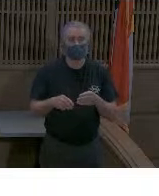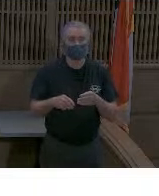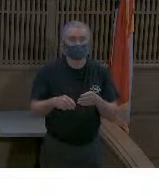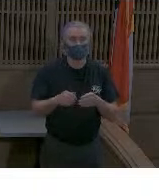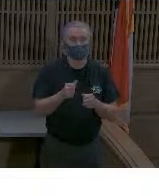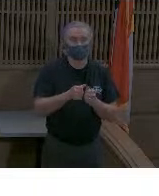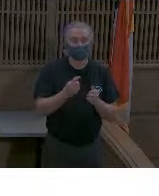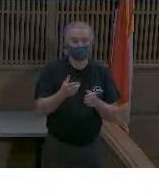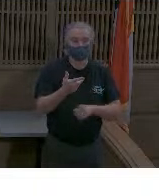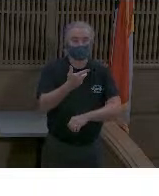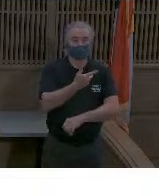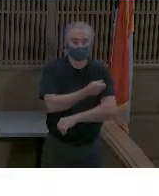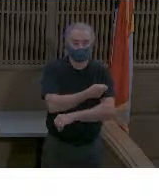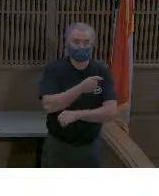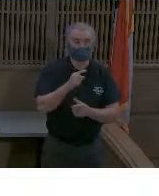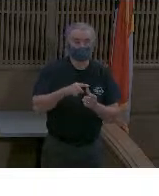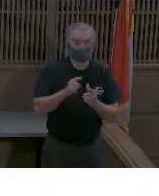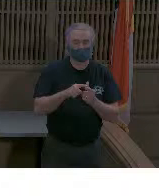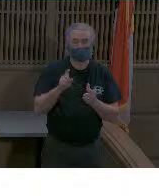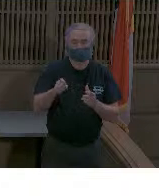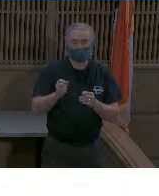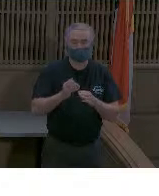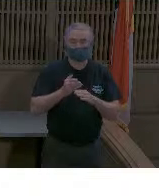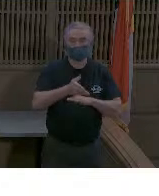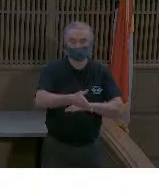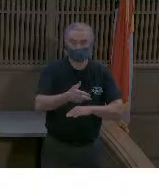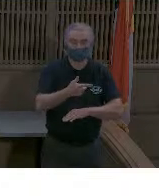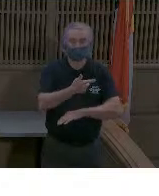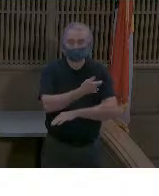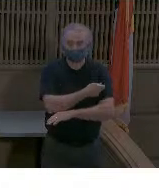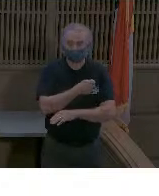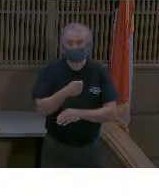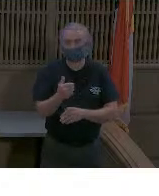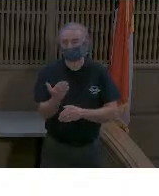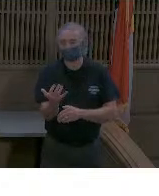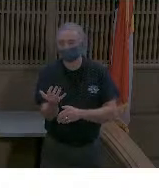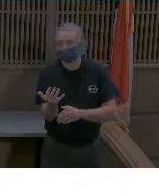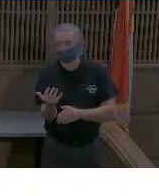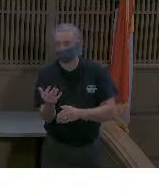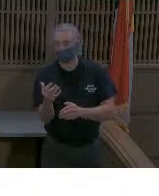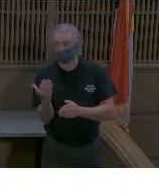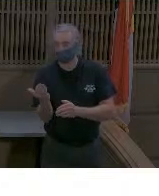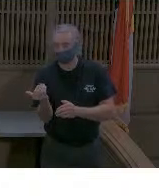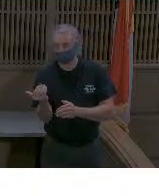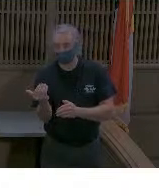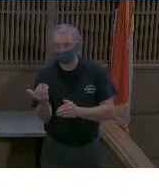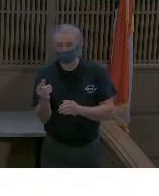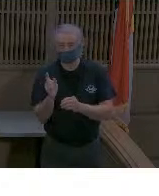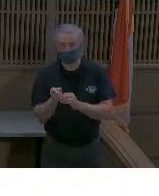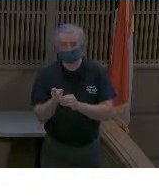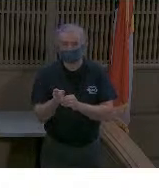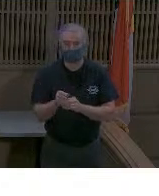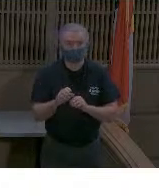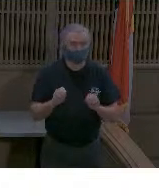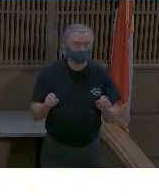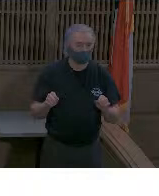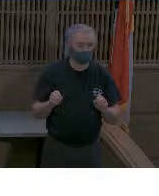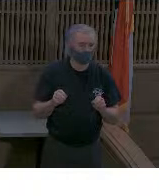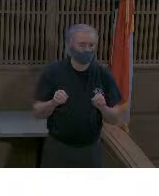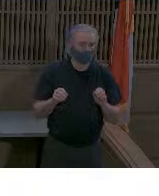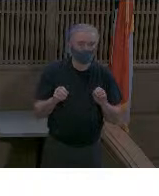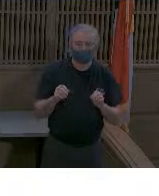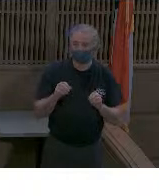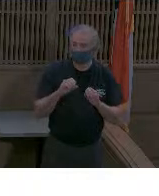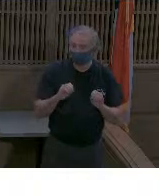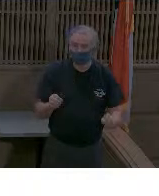everyone has to sort of sit there and wait after they are administered the shot. And no one's had to be carried to the hospital